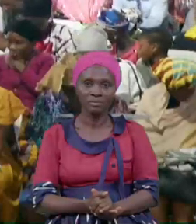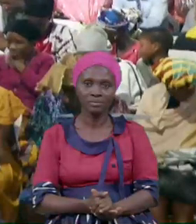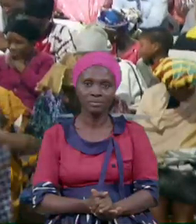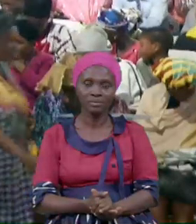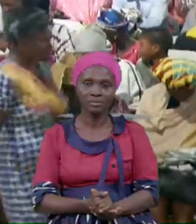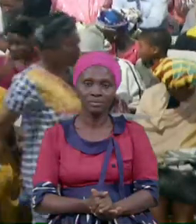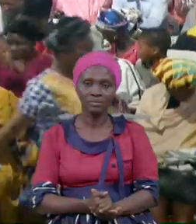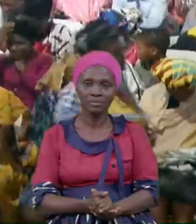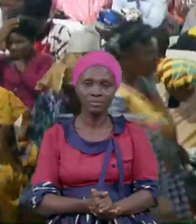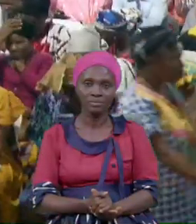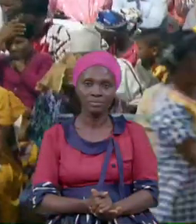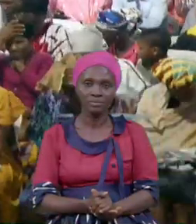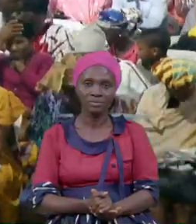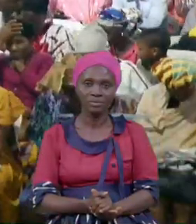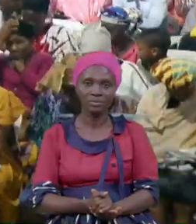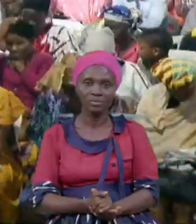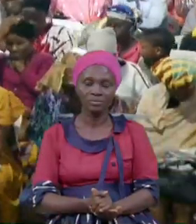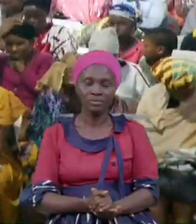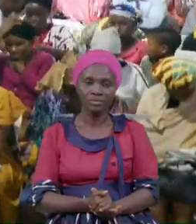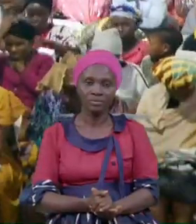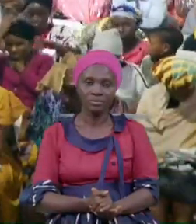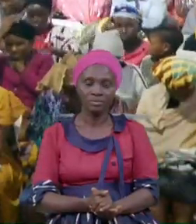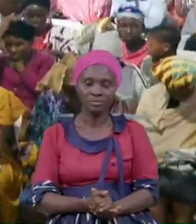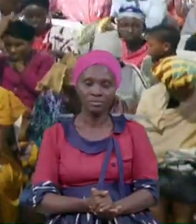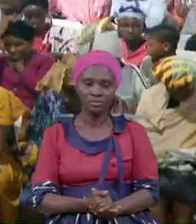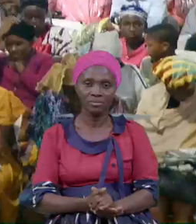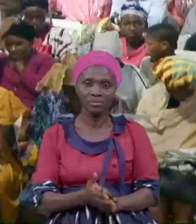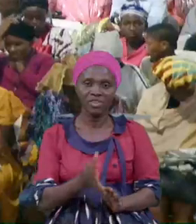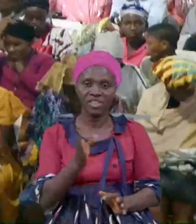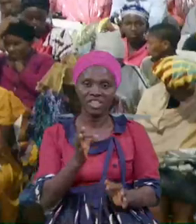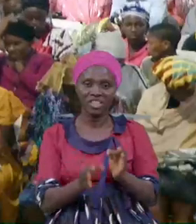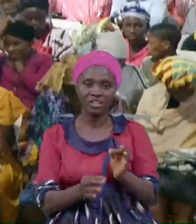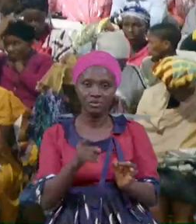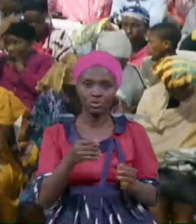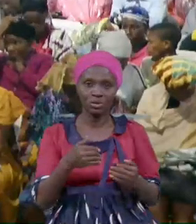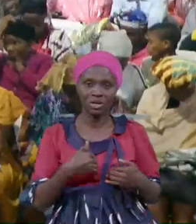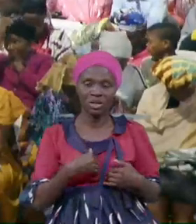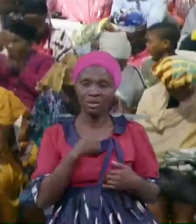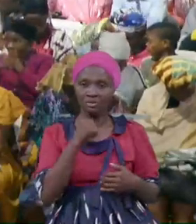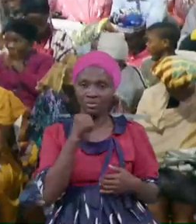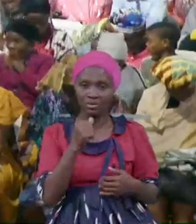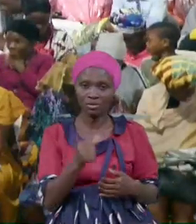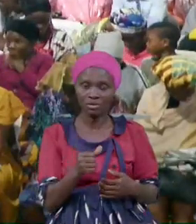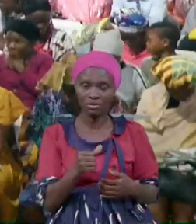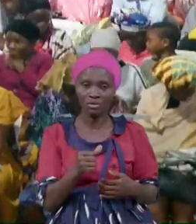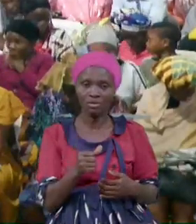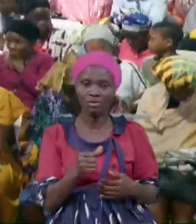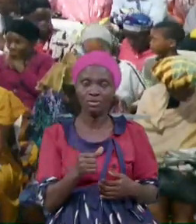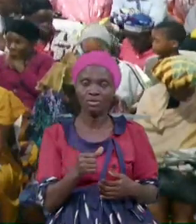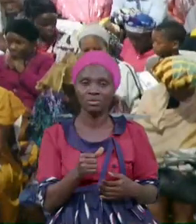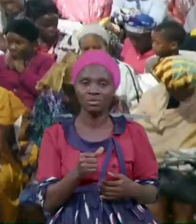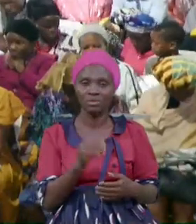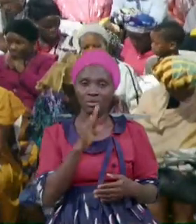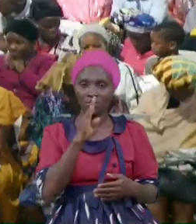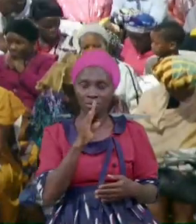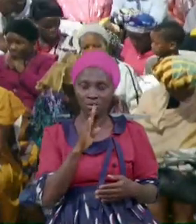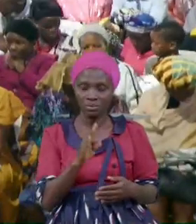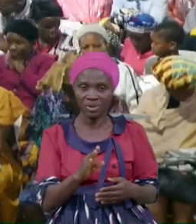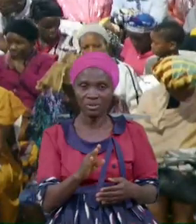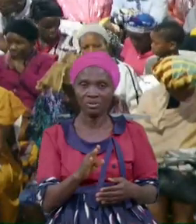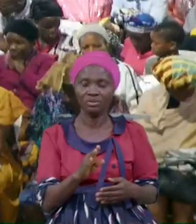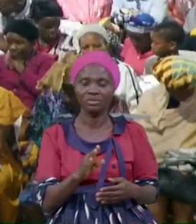If you have not been attended to, please just wave your hand. Let them see you are there.